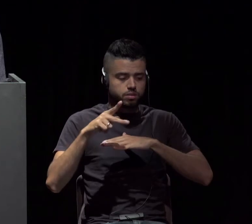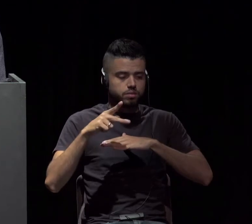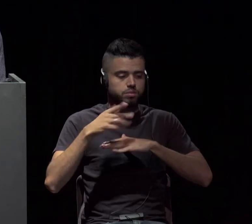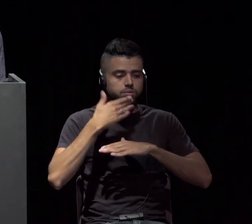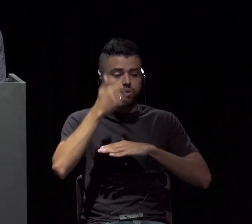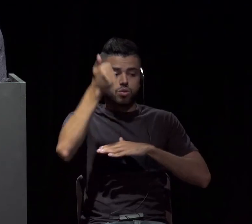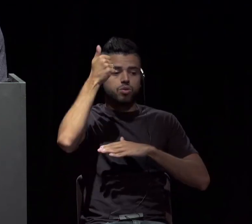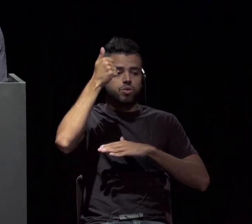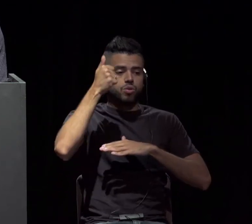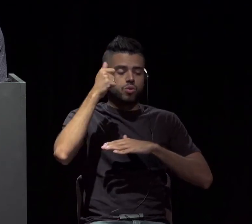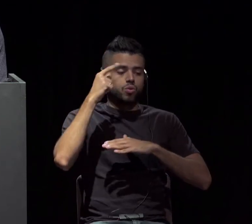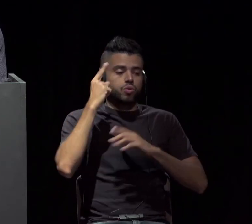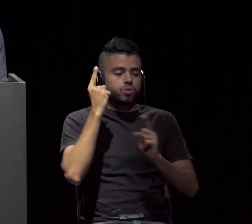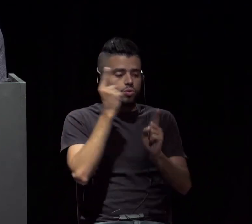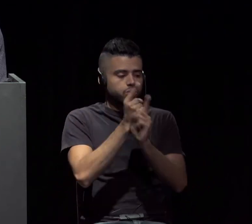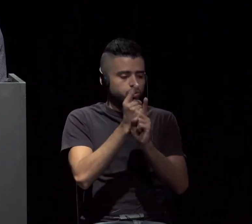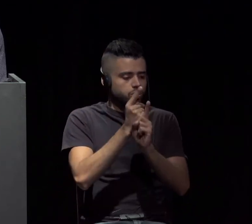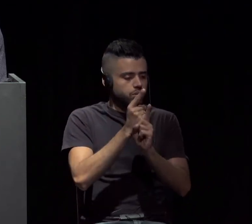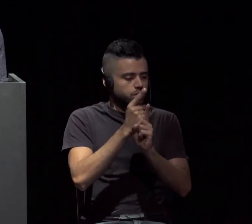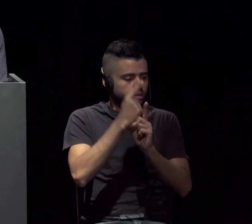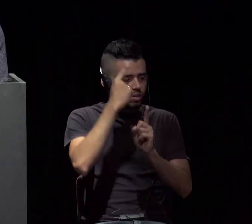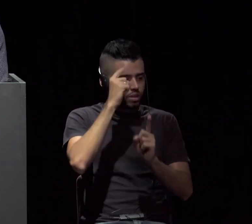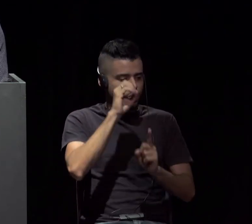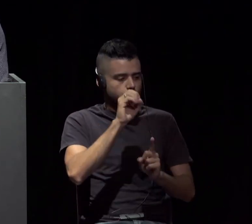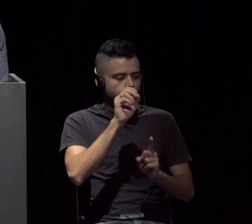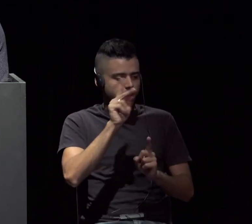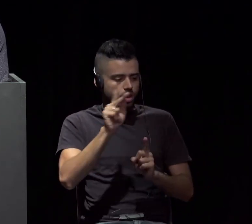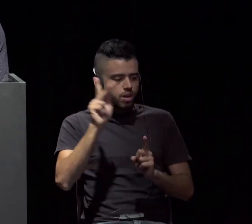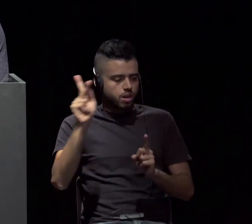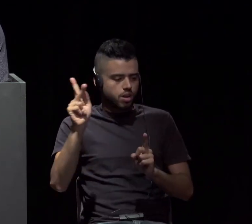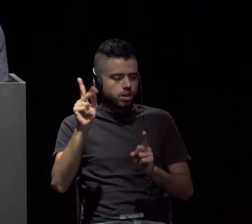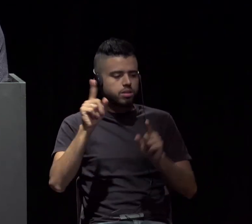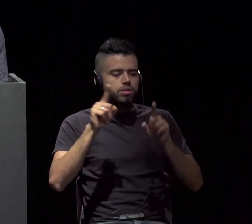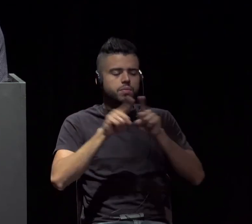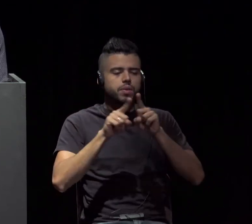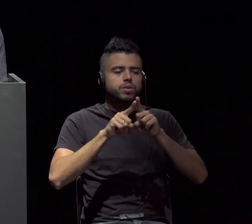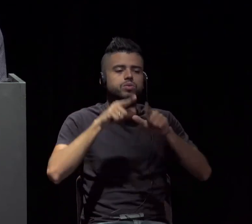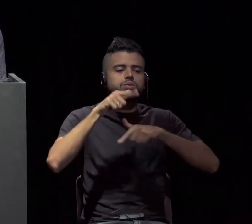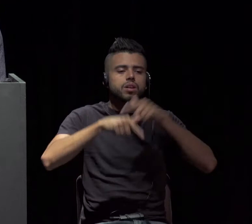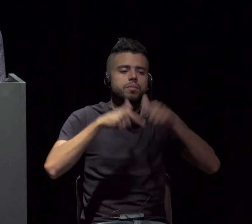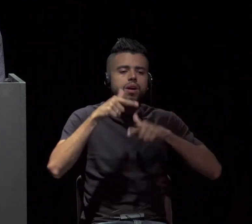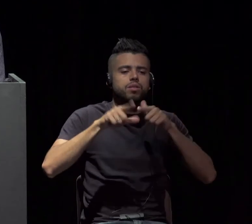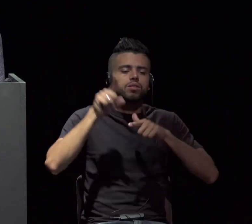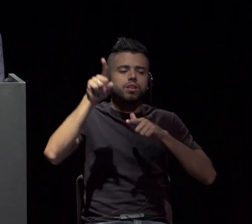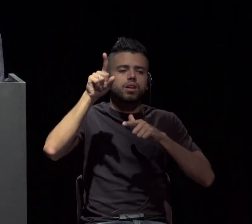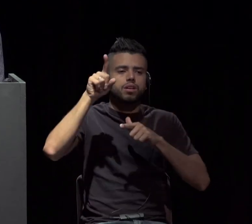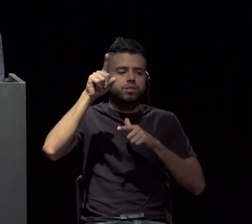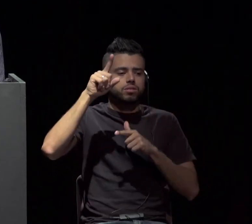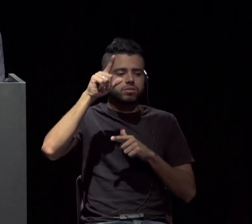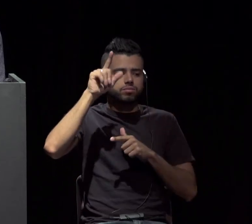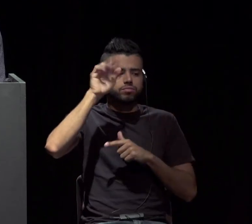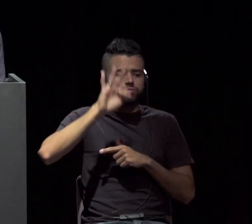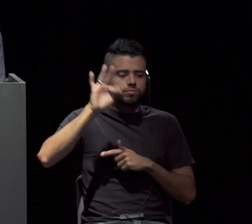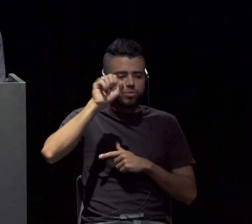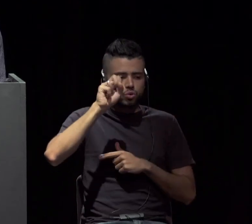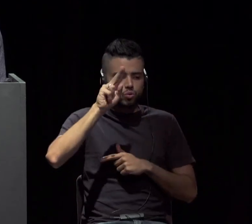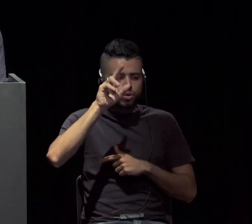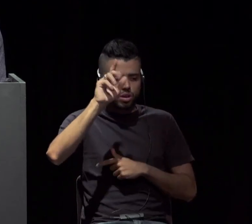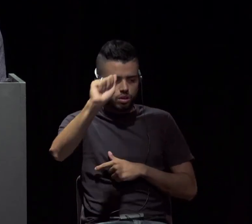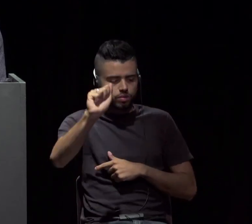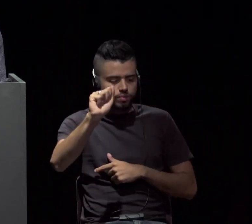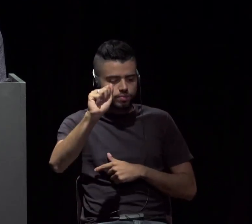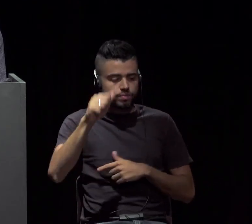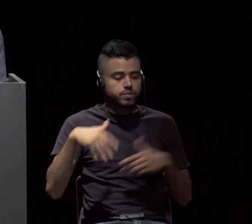his participation in the work of the Nsukka School to the late phase of what had originally begun in the 1960s